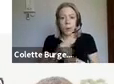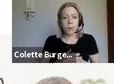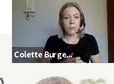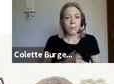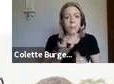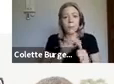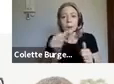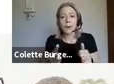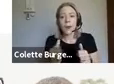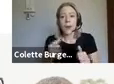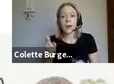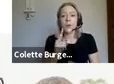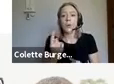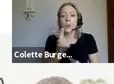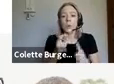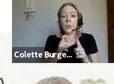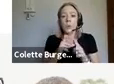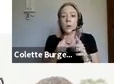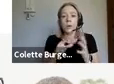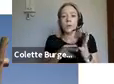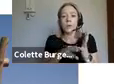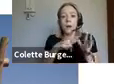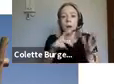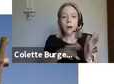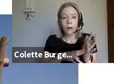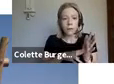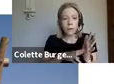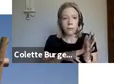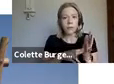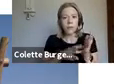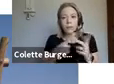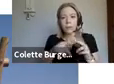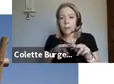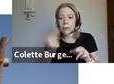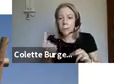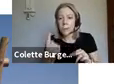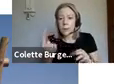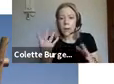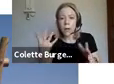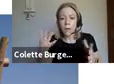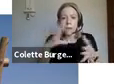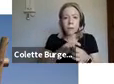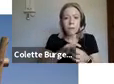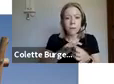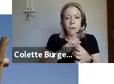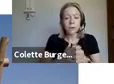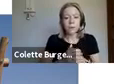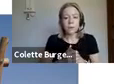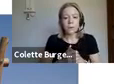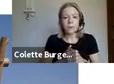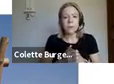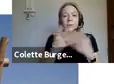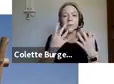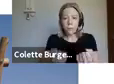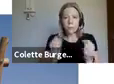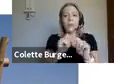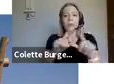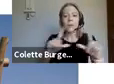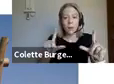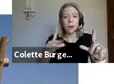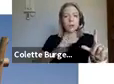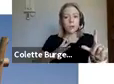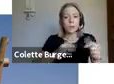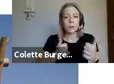hear from Duncan. So if Duncan can get himself lined up, we've got Duncan's slides, yeah.